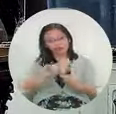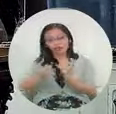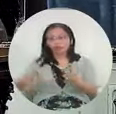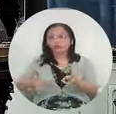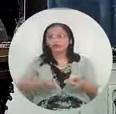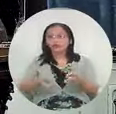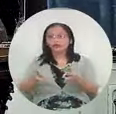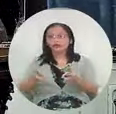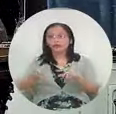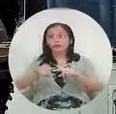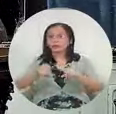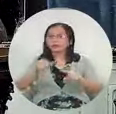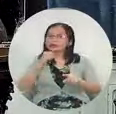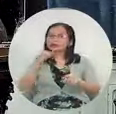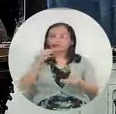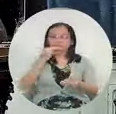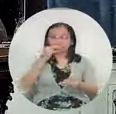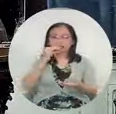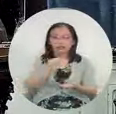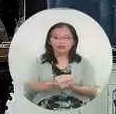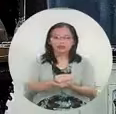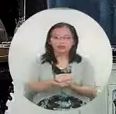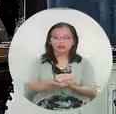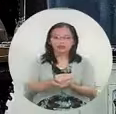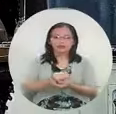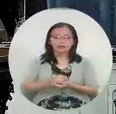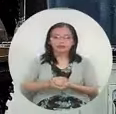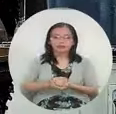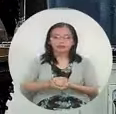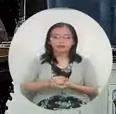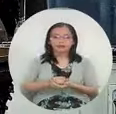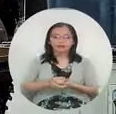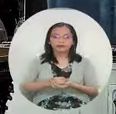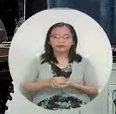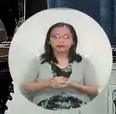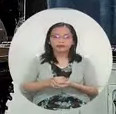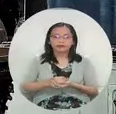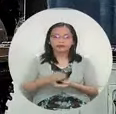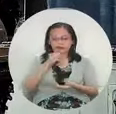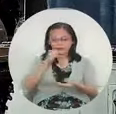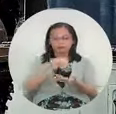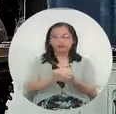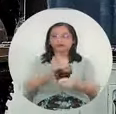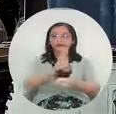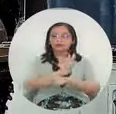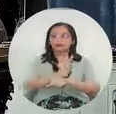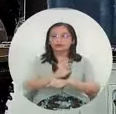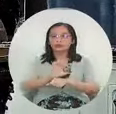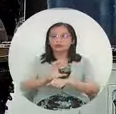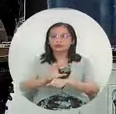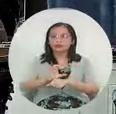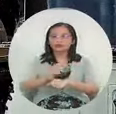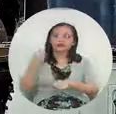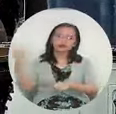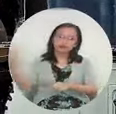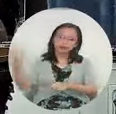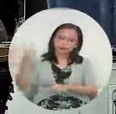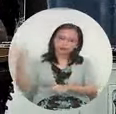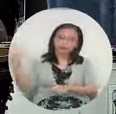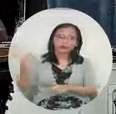and the manner by which people are being reached. But my friend, the message of Bible Baptist Church will be the